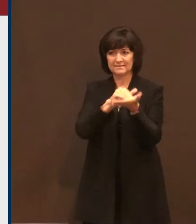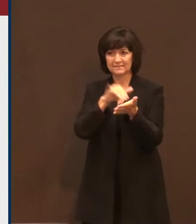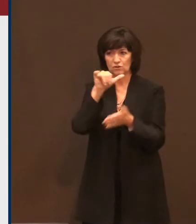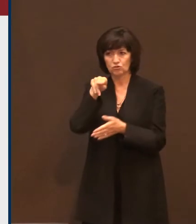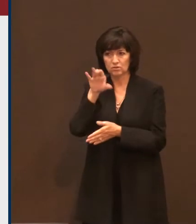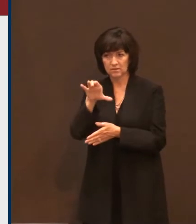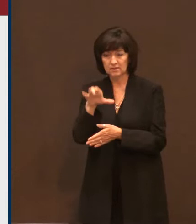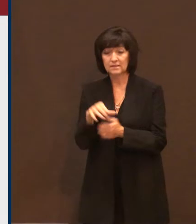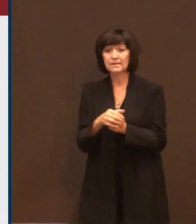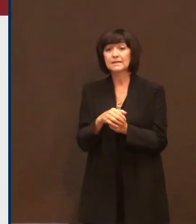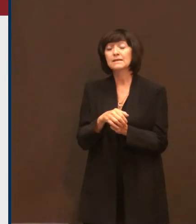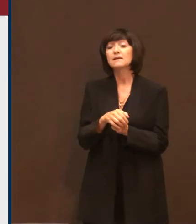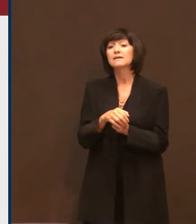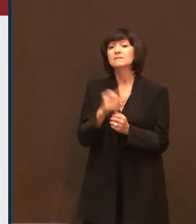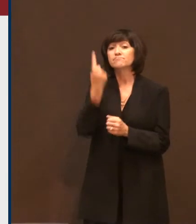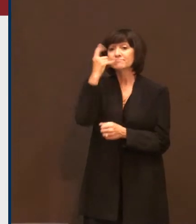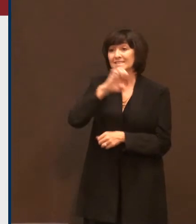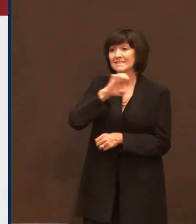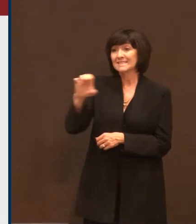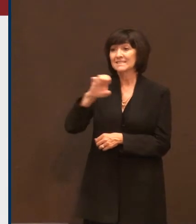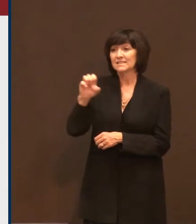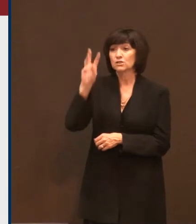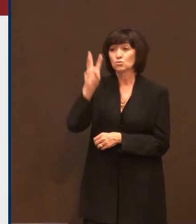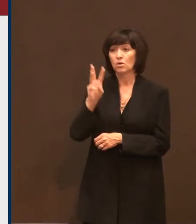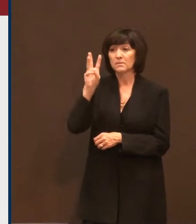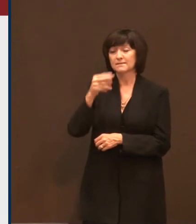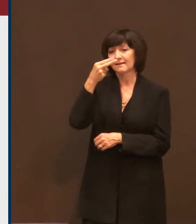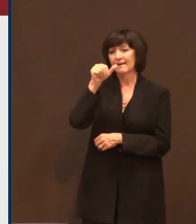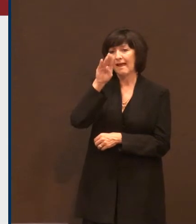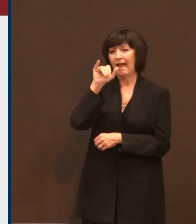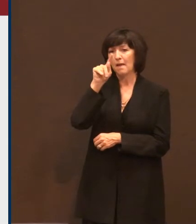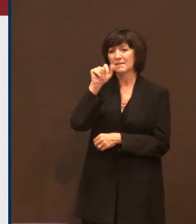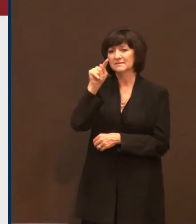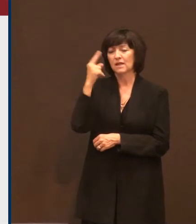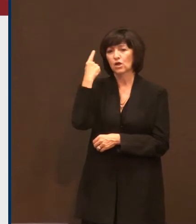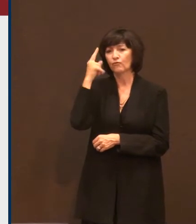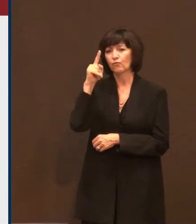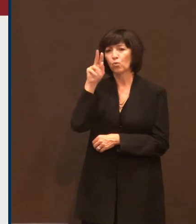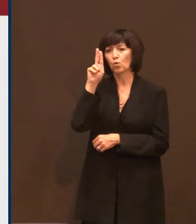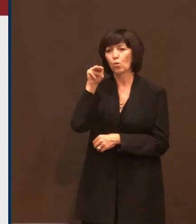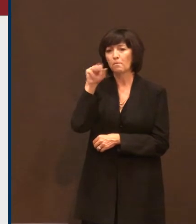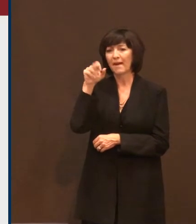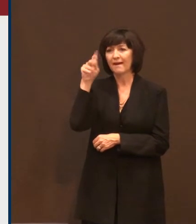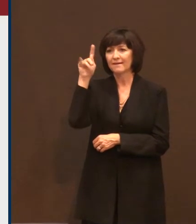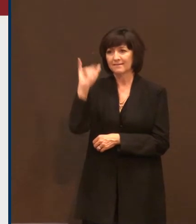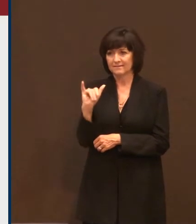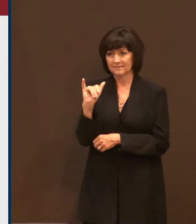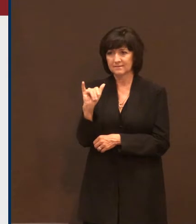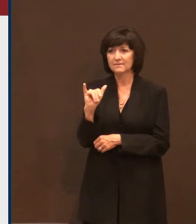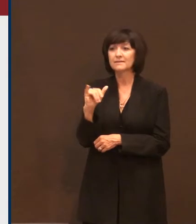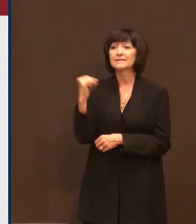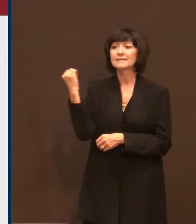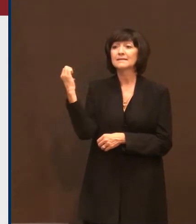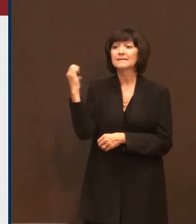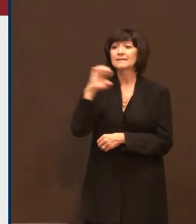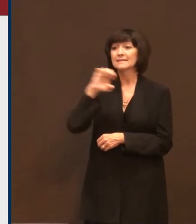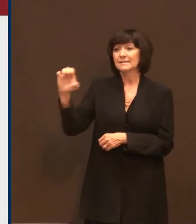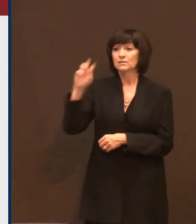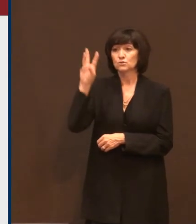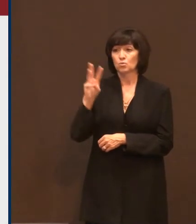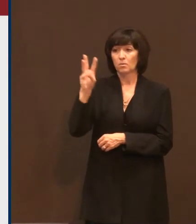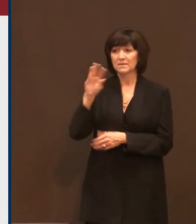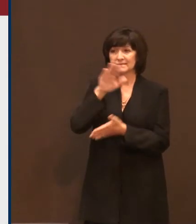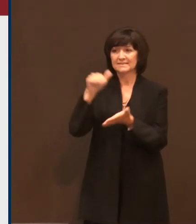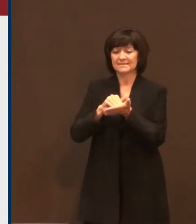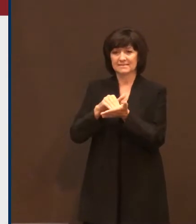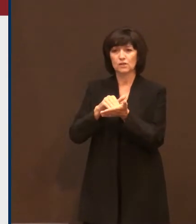County. Also in Eastside, Central Baptist CDC. In Southbridge, it's the South Wilmington Planning Network.